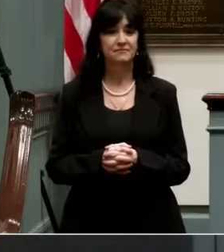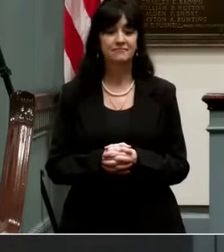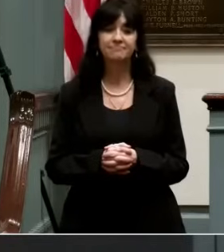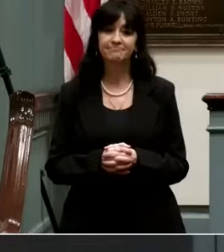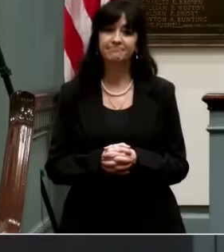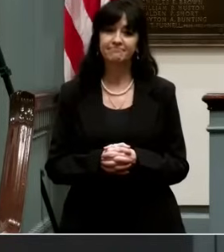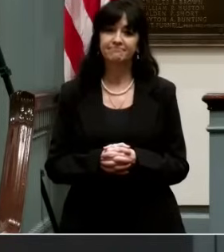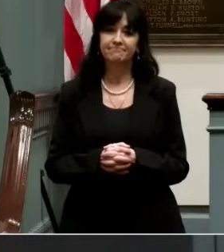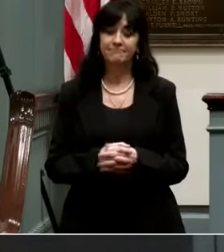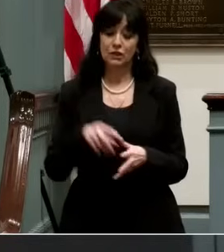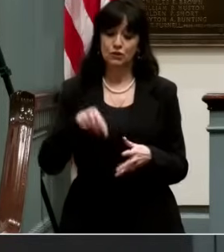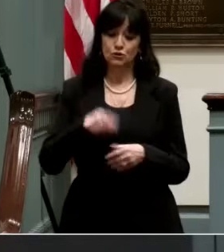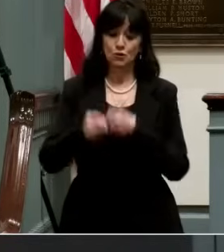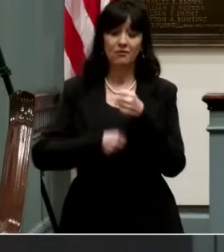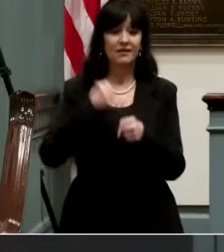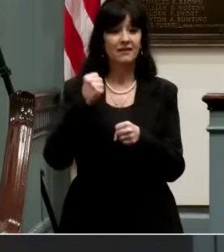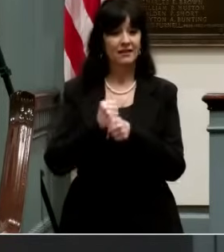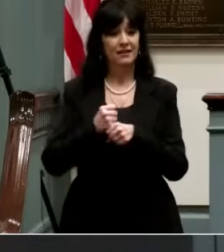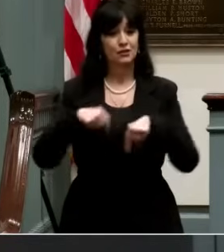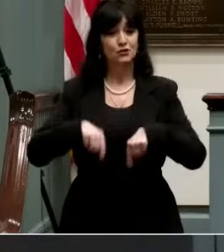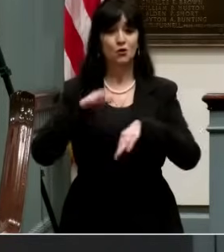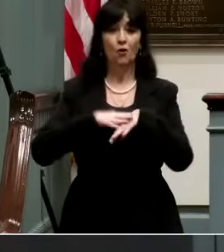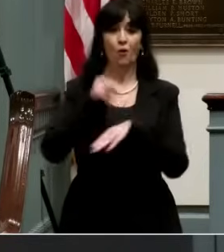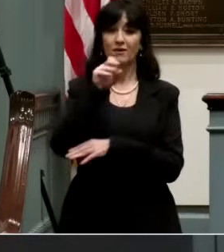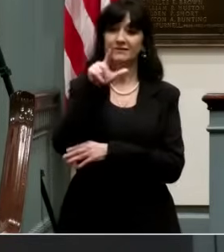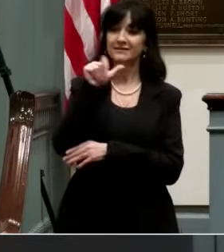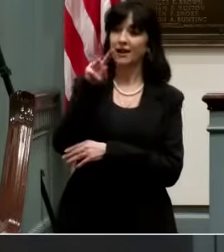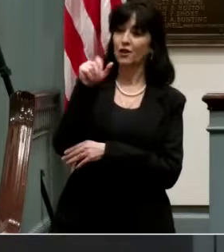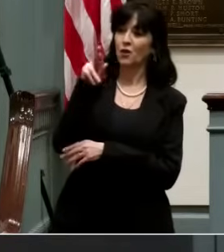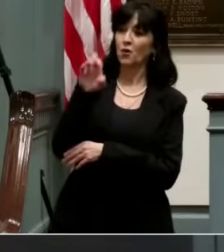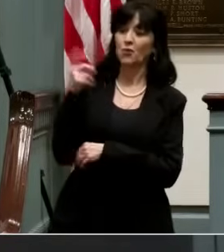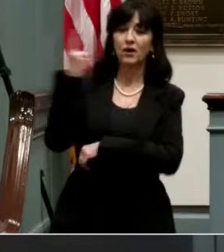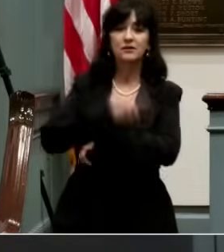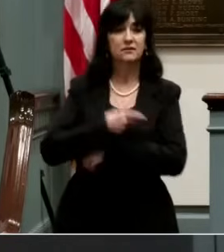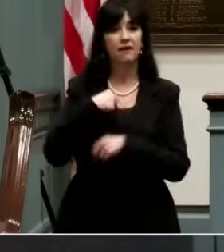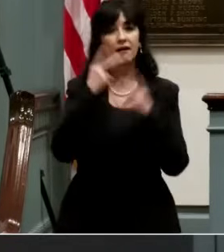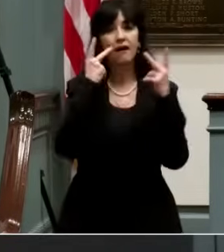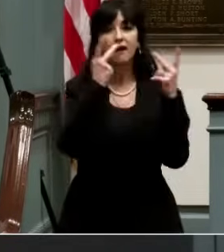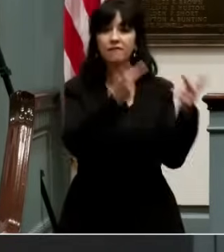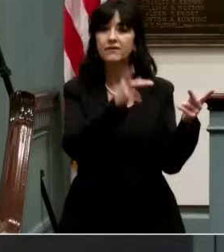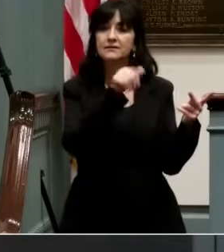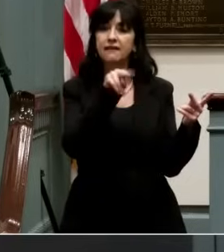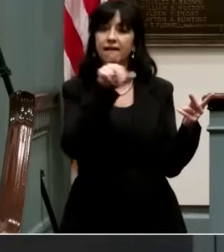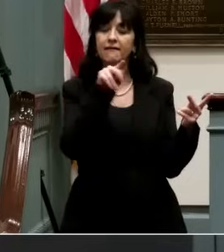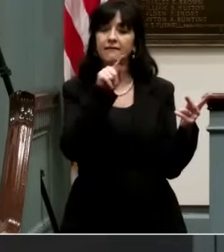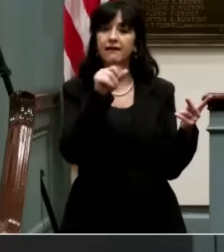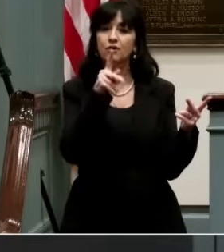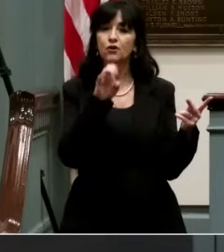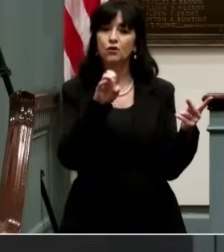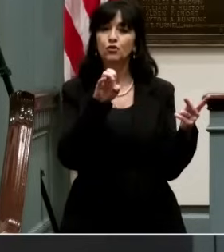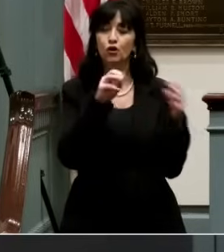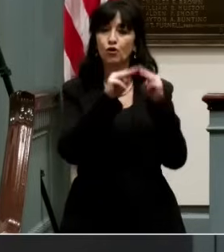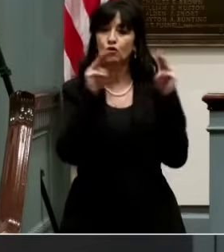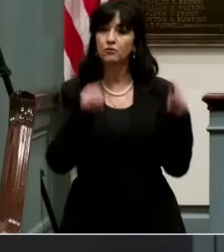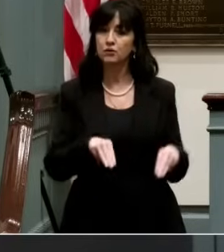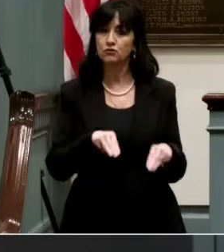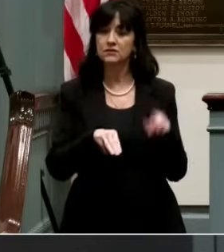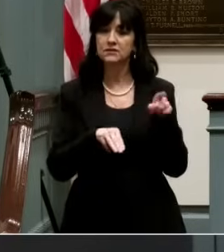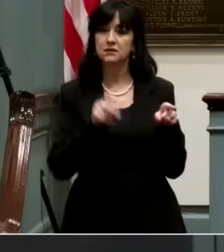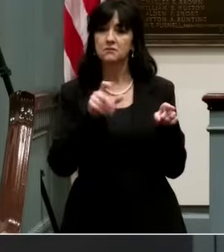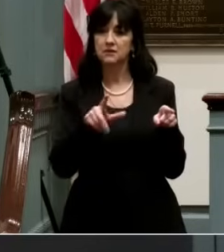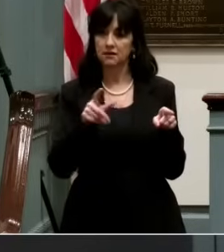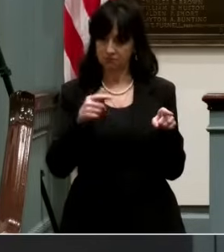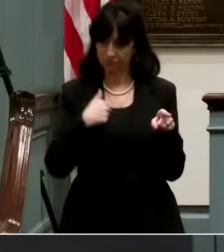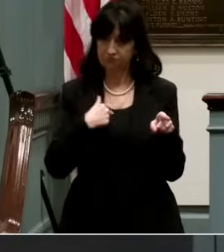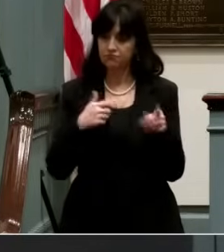And so this year on Delaware Day, I visited the Nanticoke Indian Museum in Millsboro. I spoke with